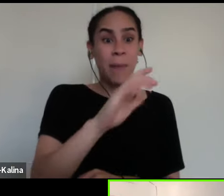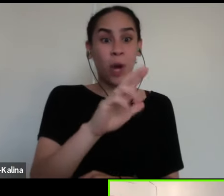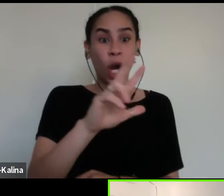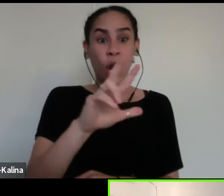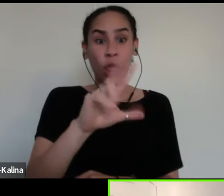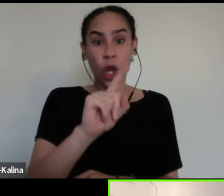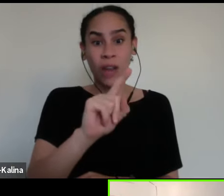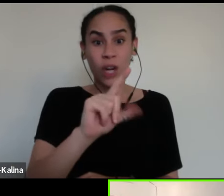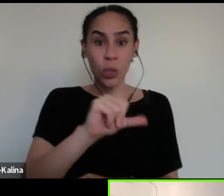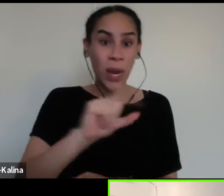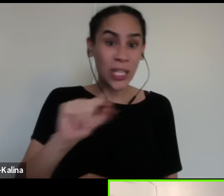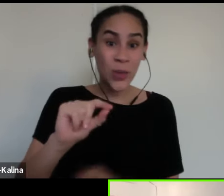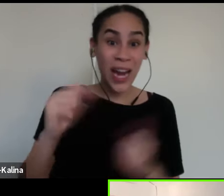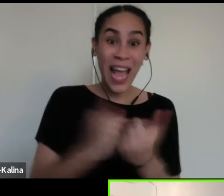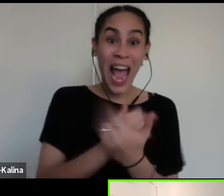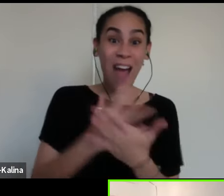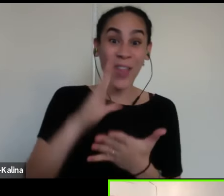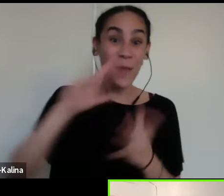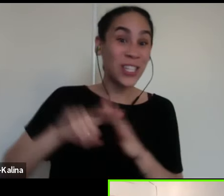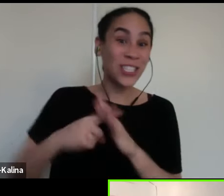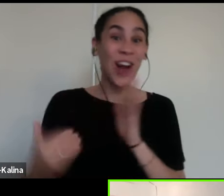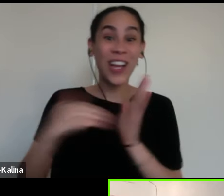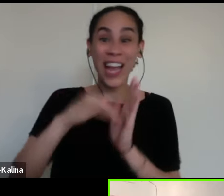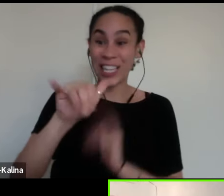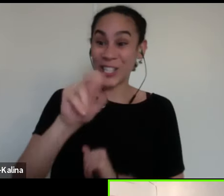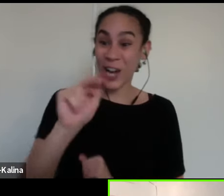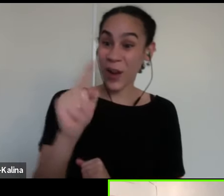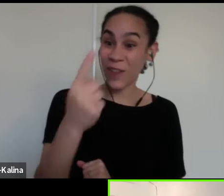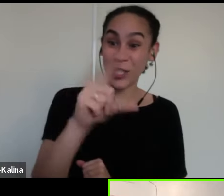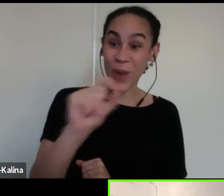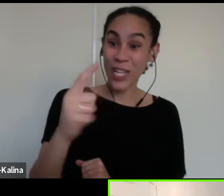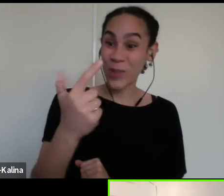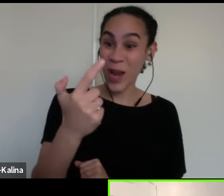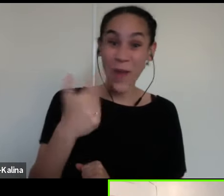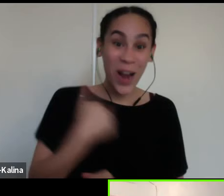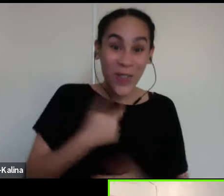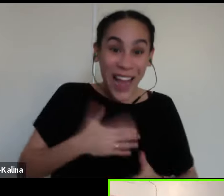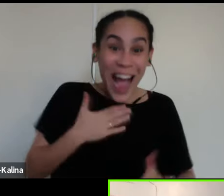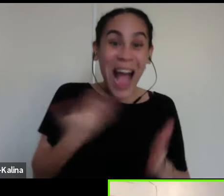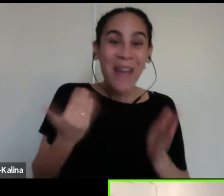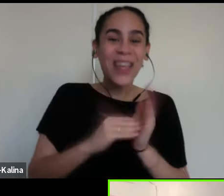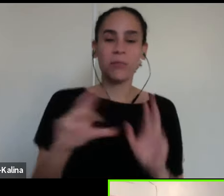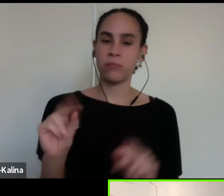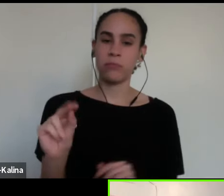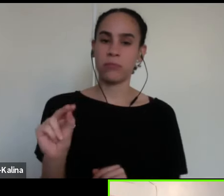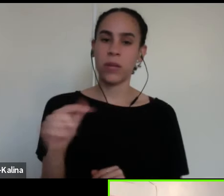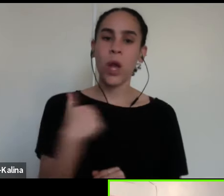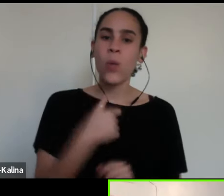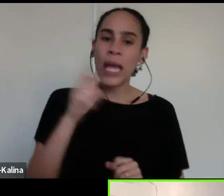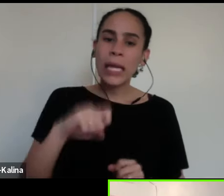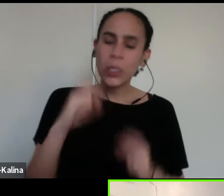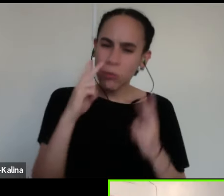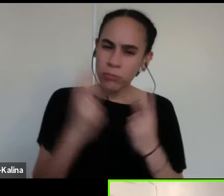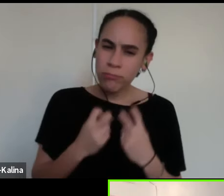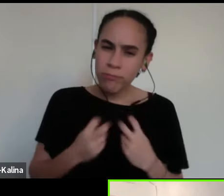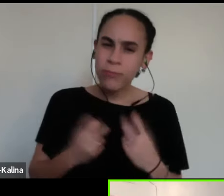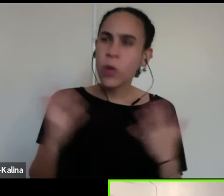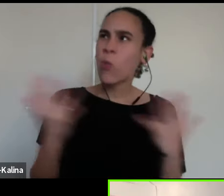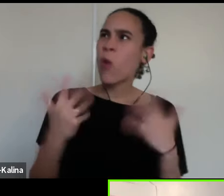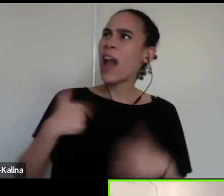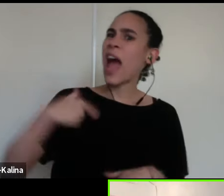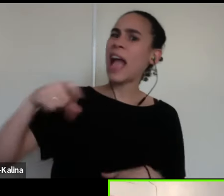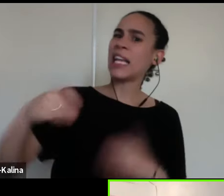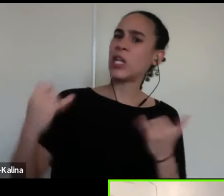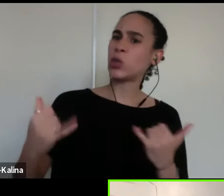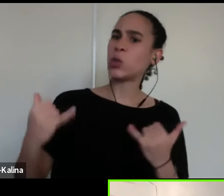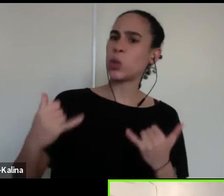everything resets, and January 1, we're all happy again. I think we really need to look at, like, what do I need today to feel